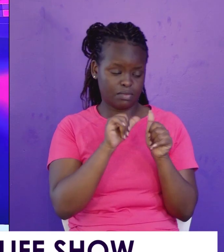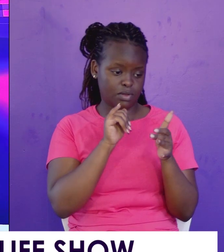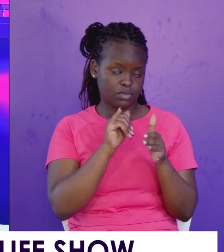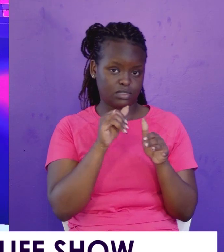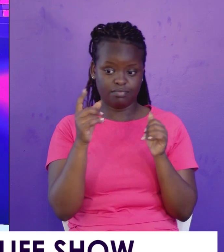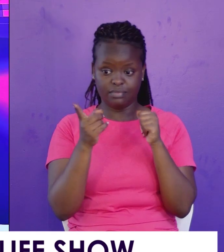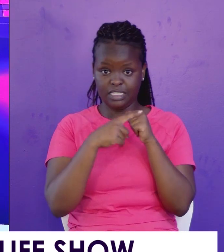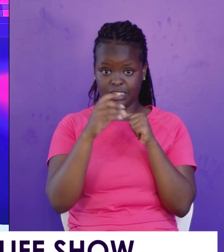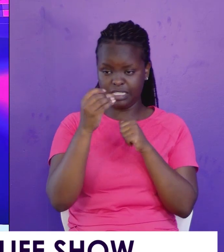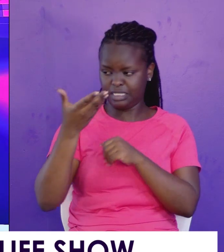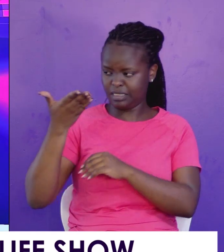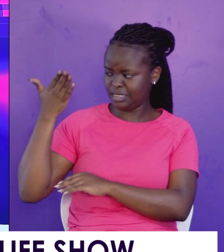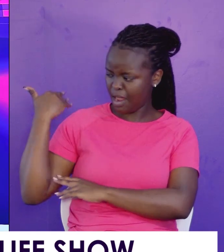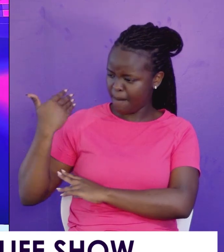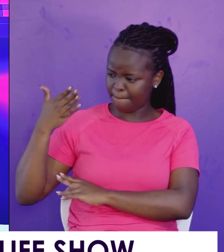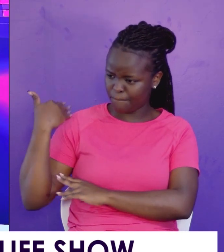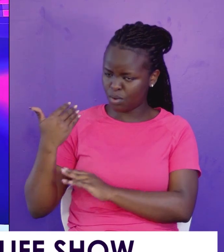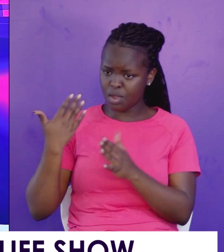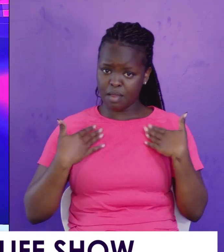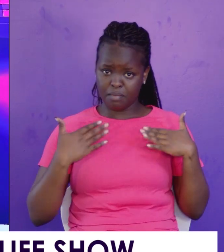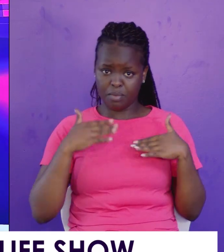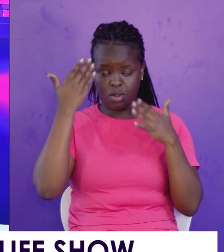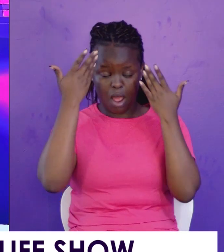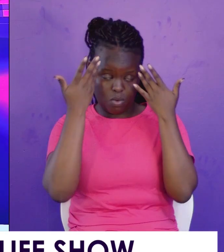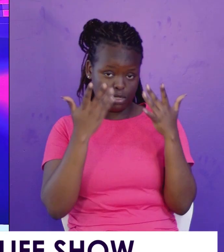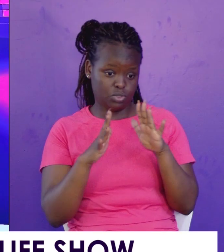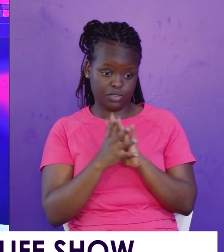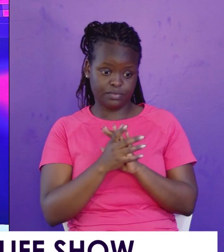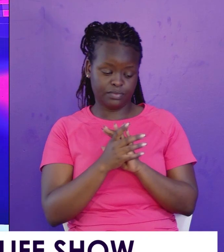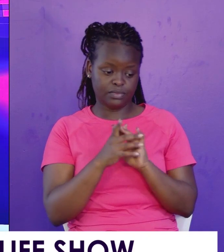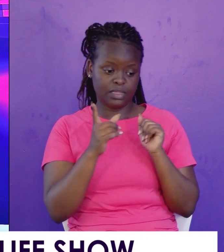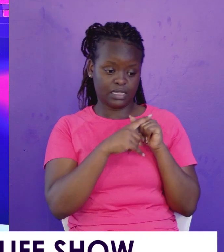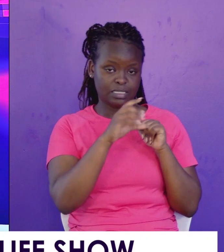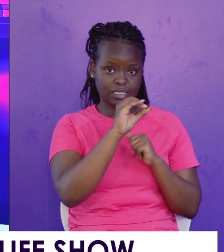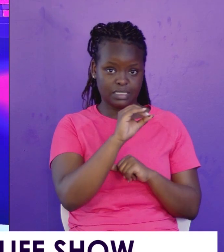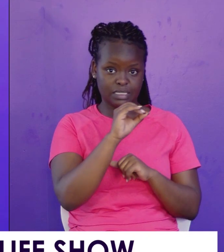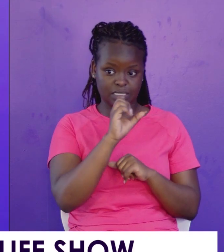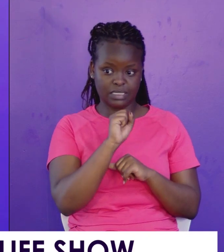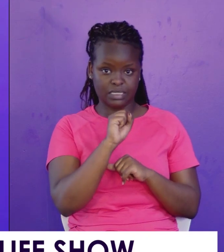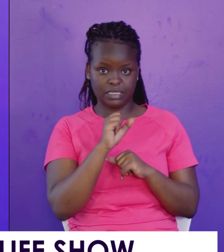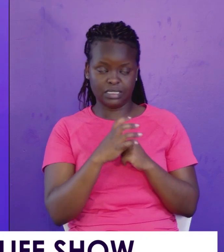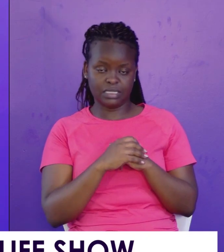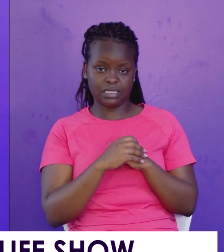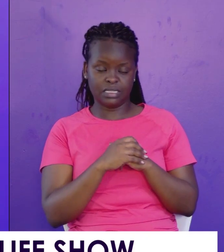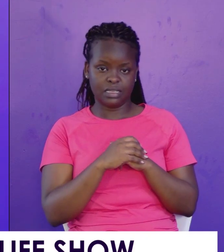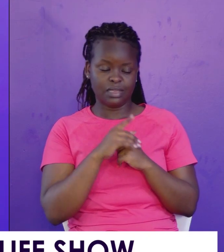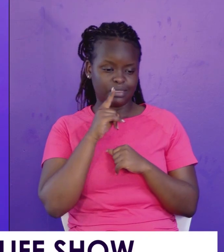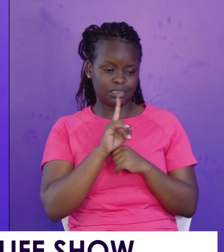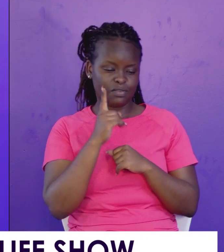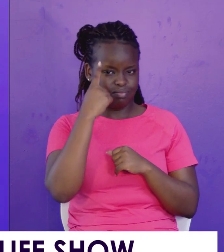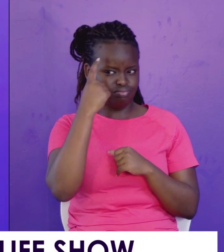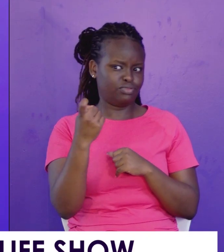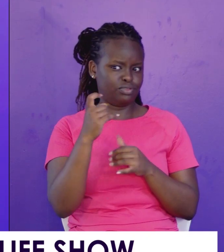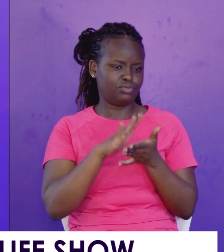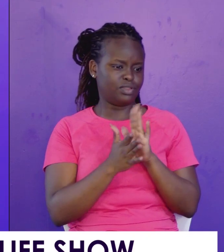60s. In the 60s, and people maybe don't know this. And here we are talking about you're just rebels without a cause, because why should you